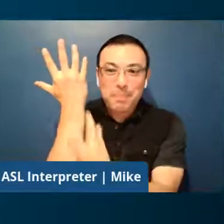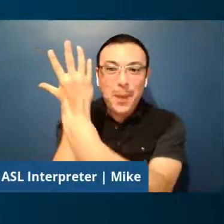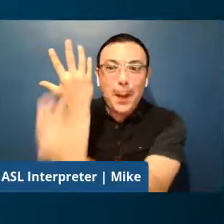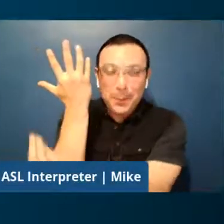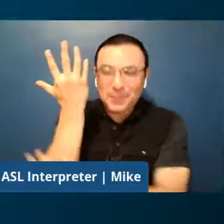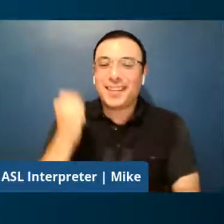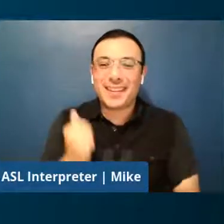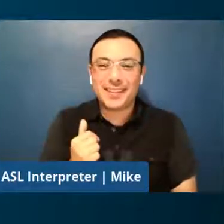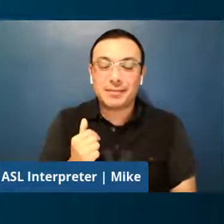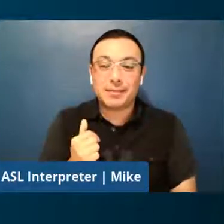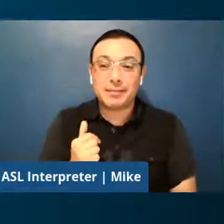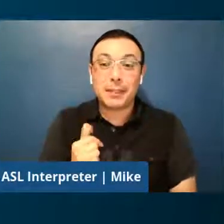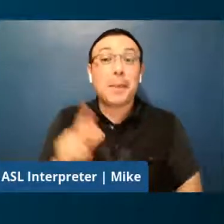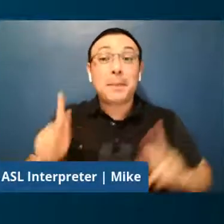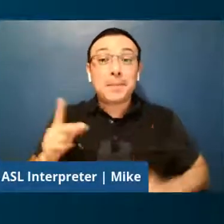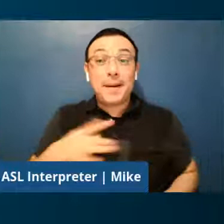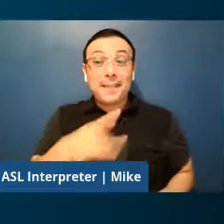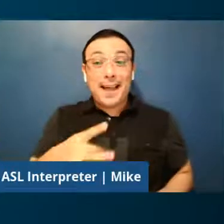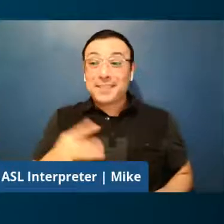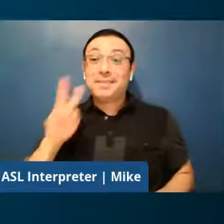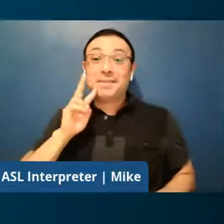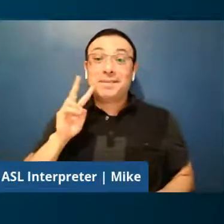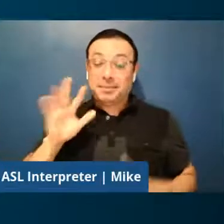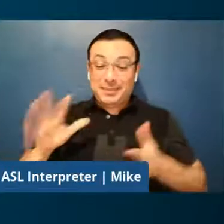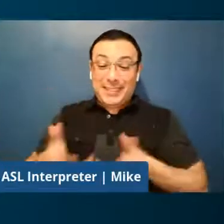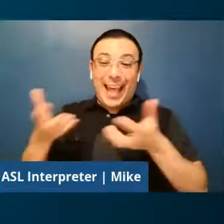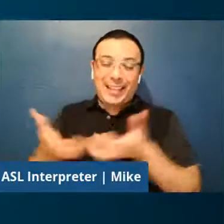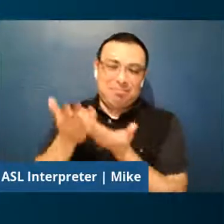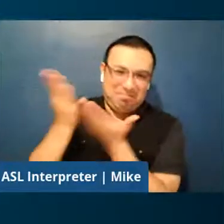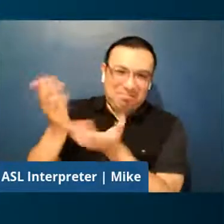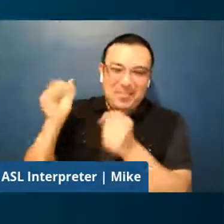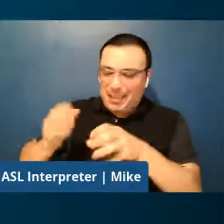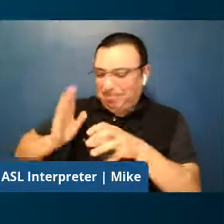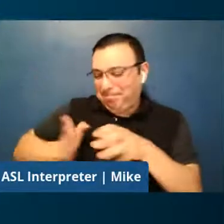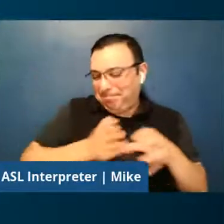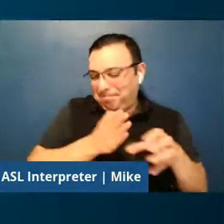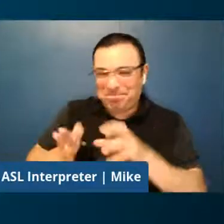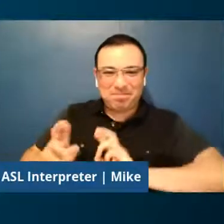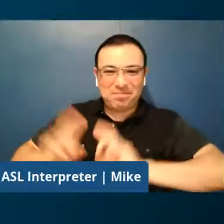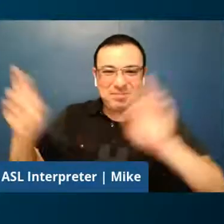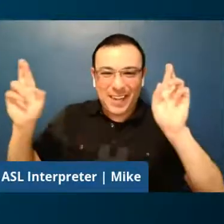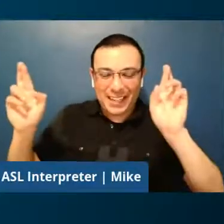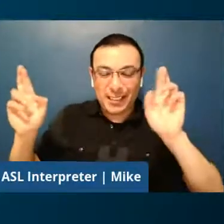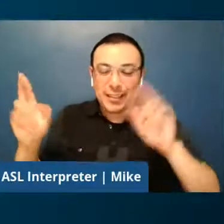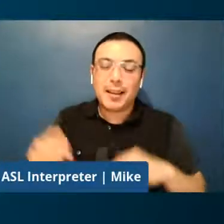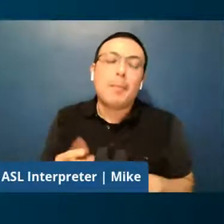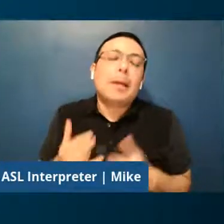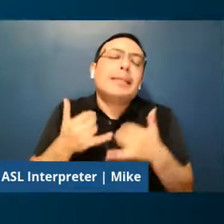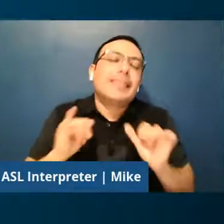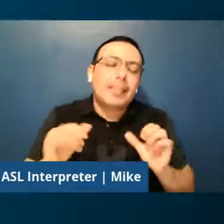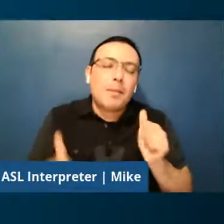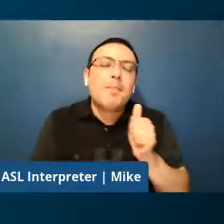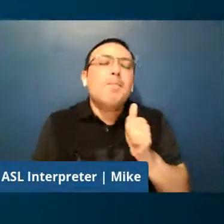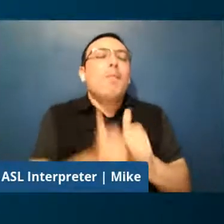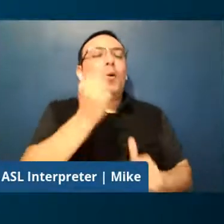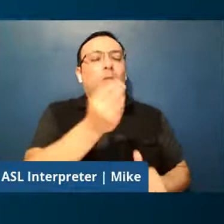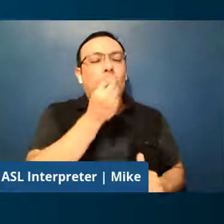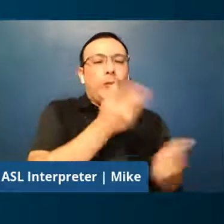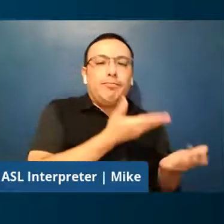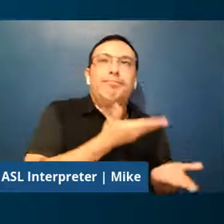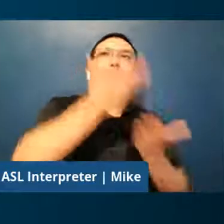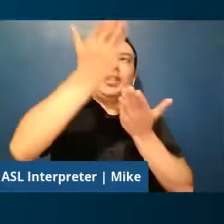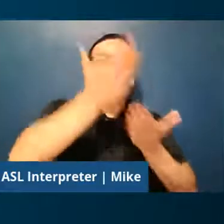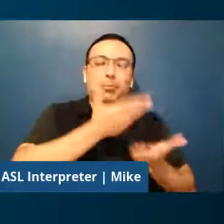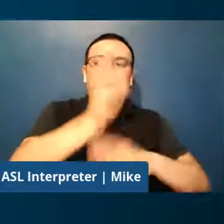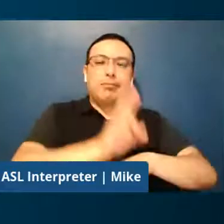go. But most of it right now is brought up. I will add, though, that earlier this year, for the first time, they